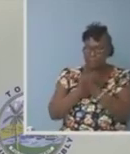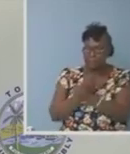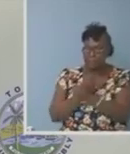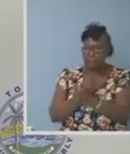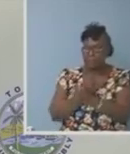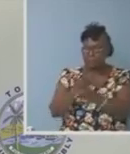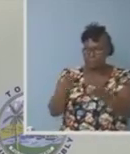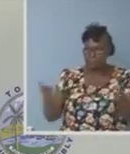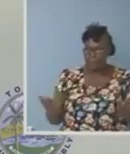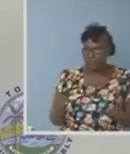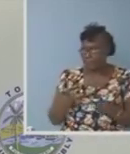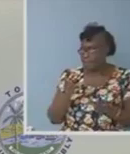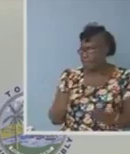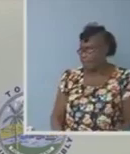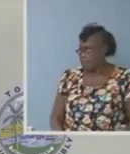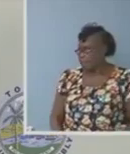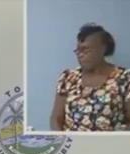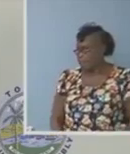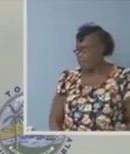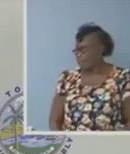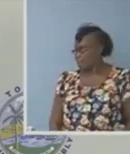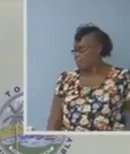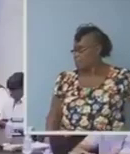places. Thank you.